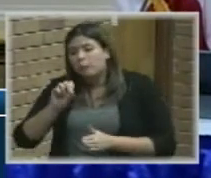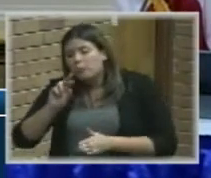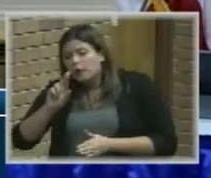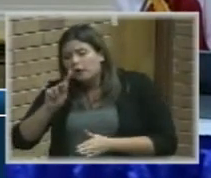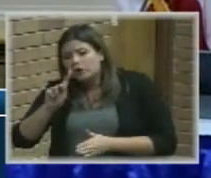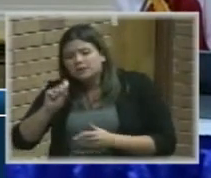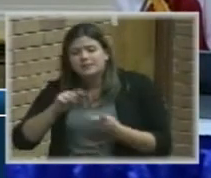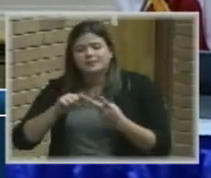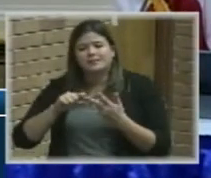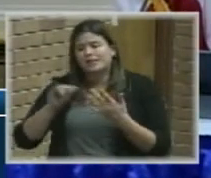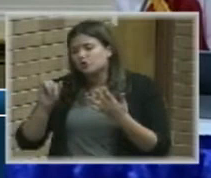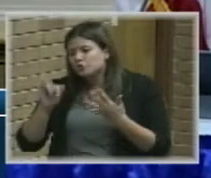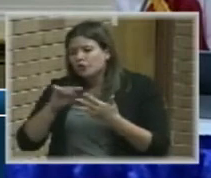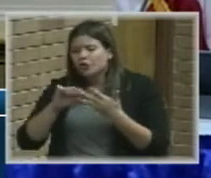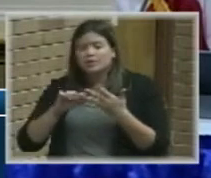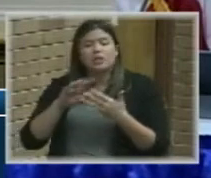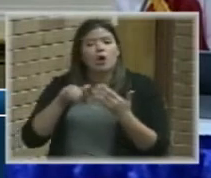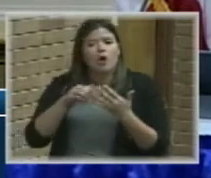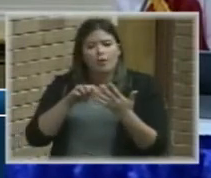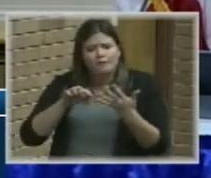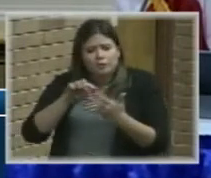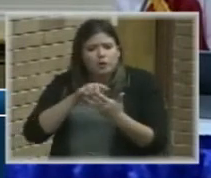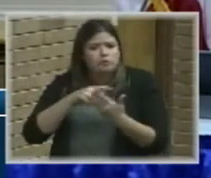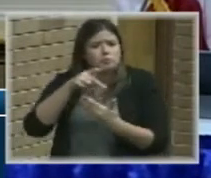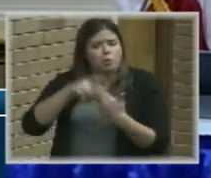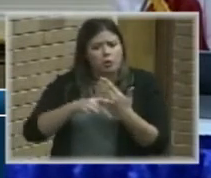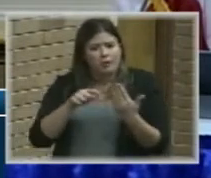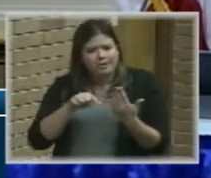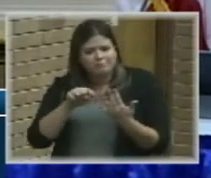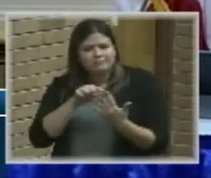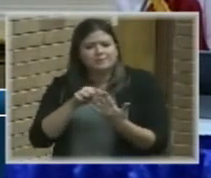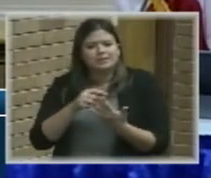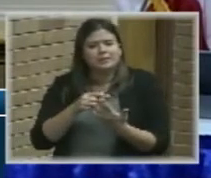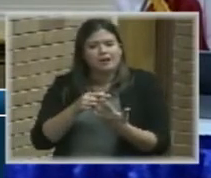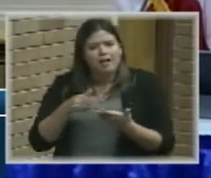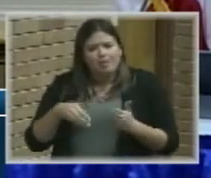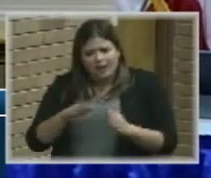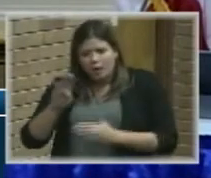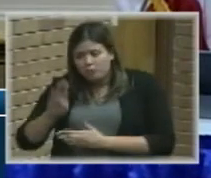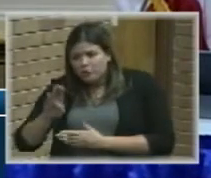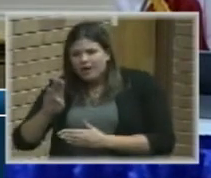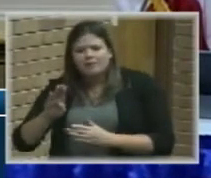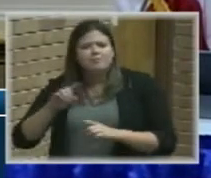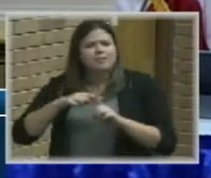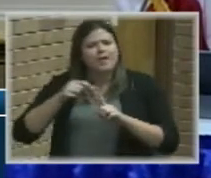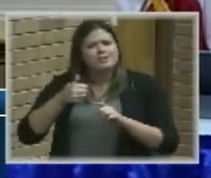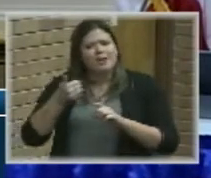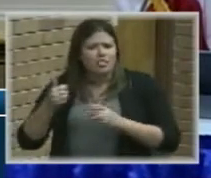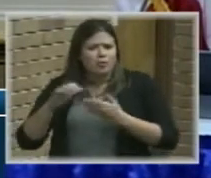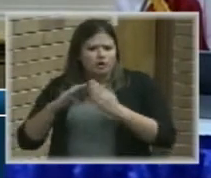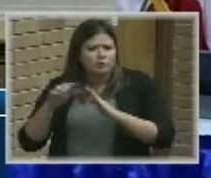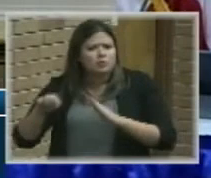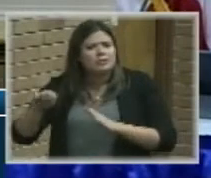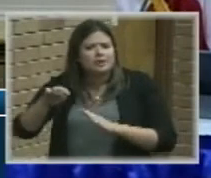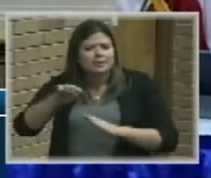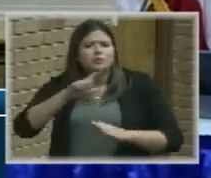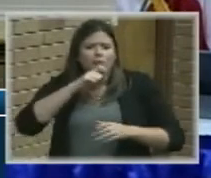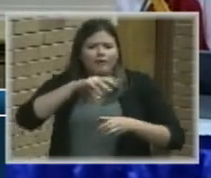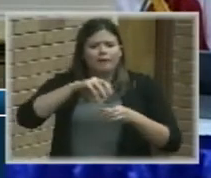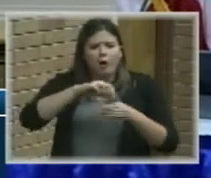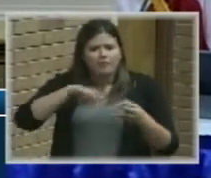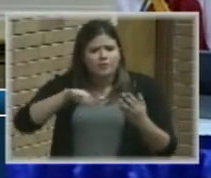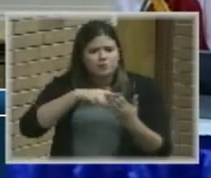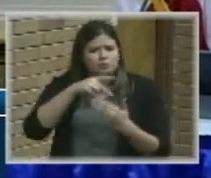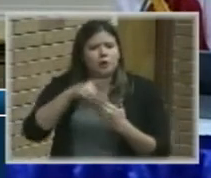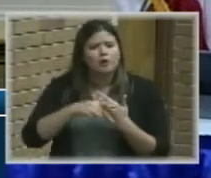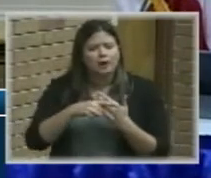insurance. All of those programs enable Brighton and the other communities that are part of those programs to